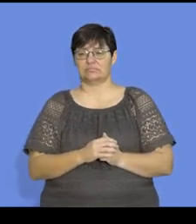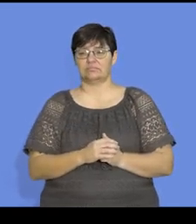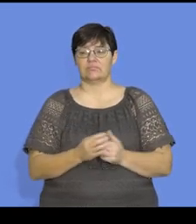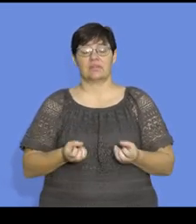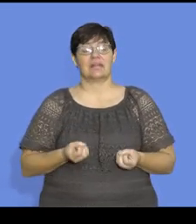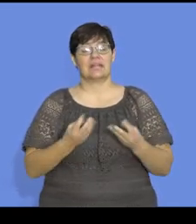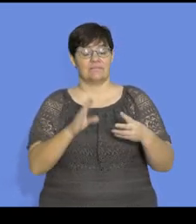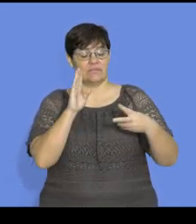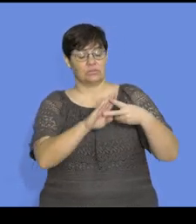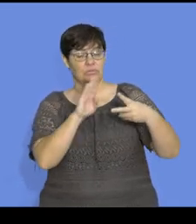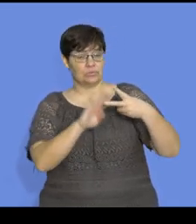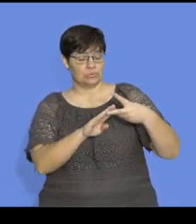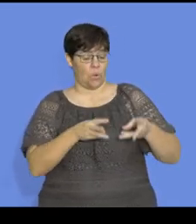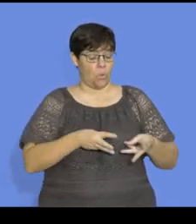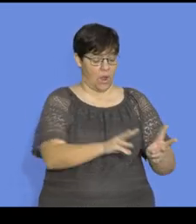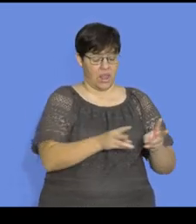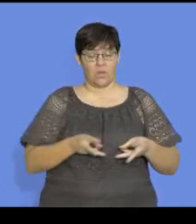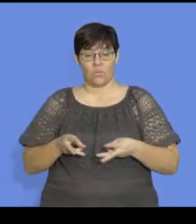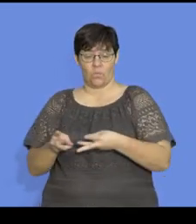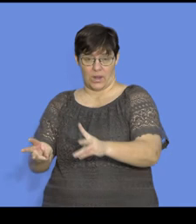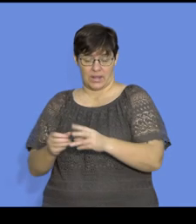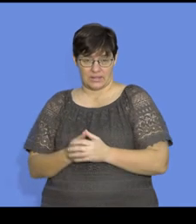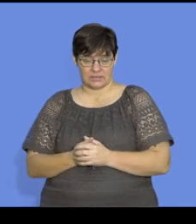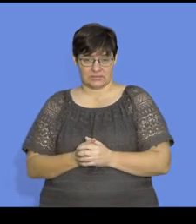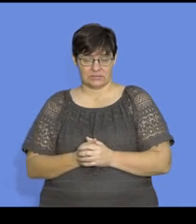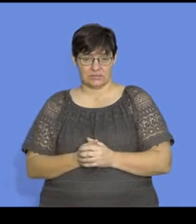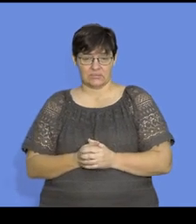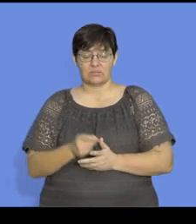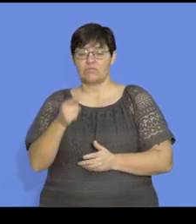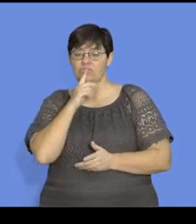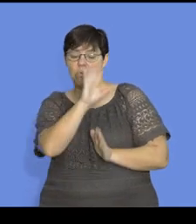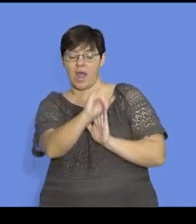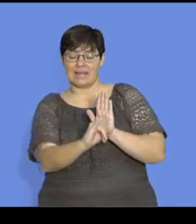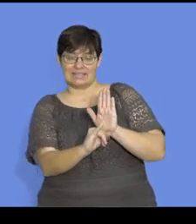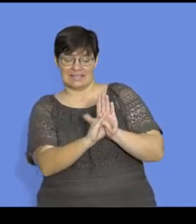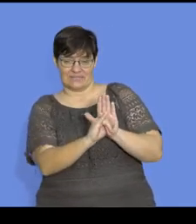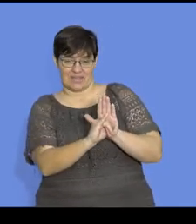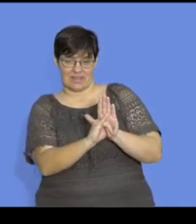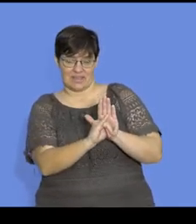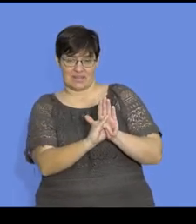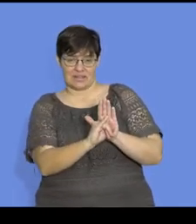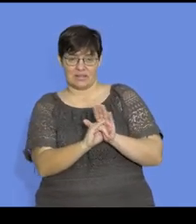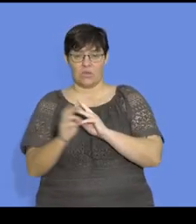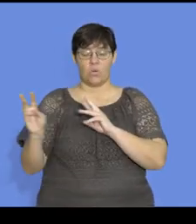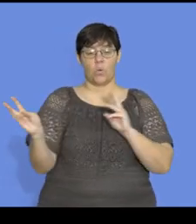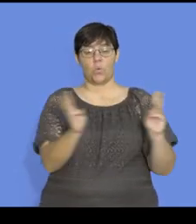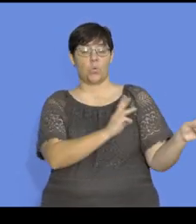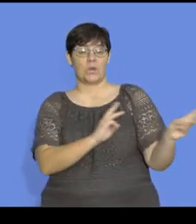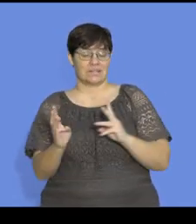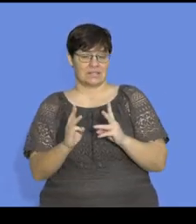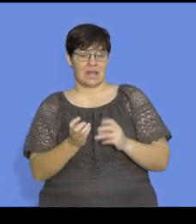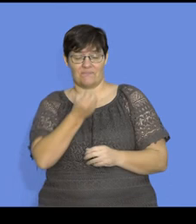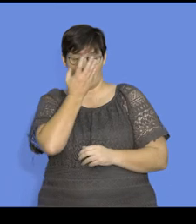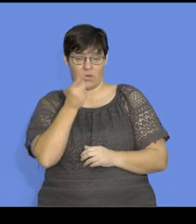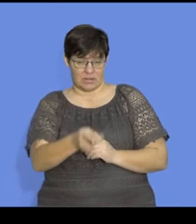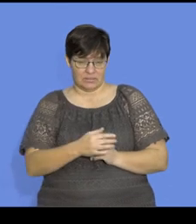Give two ways in, okay, that you would identify a wind pollinated